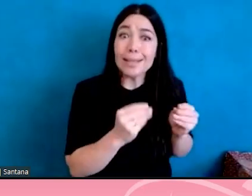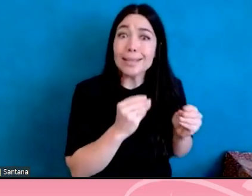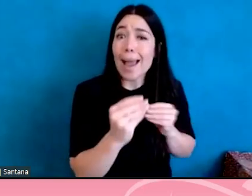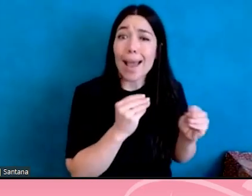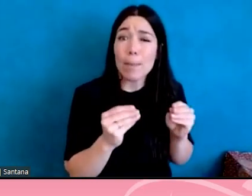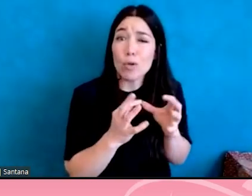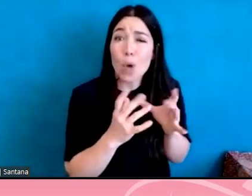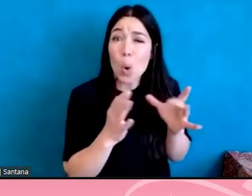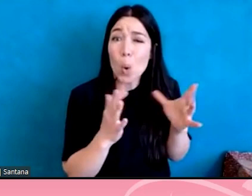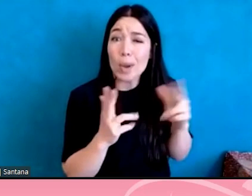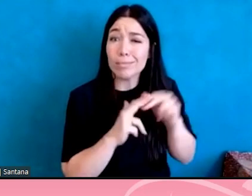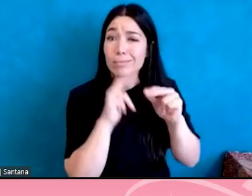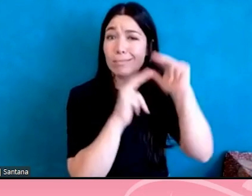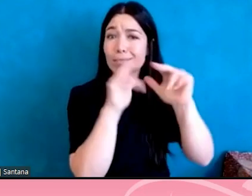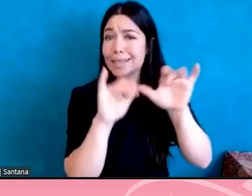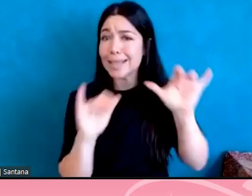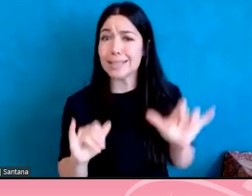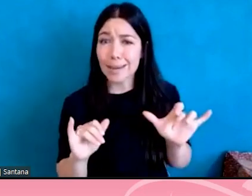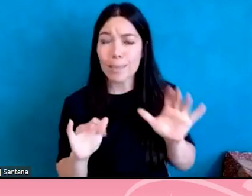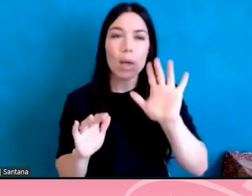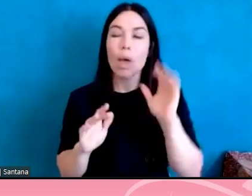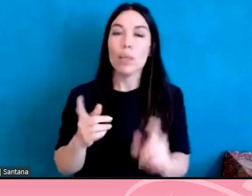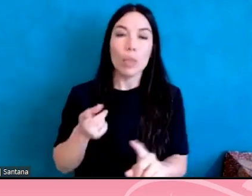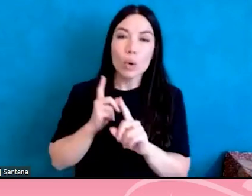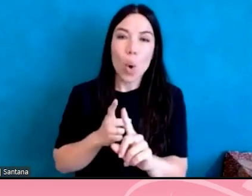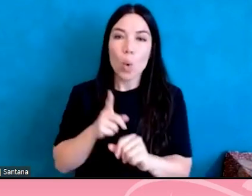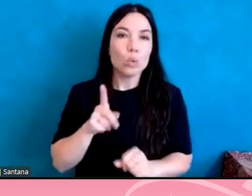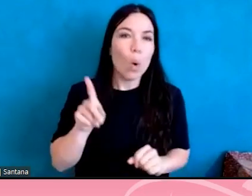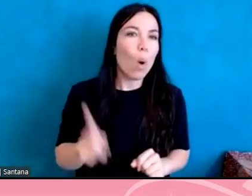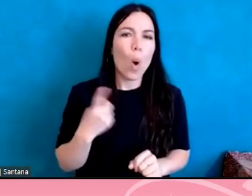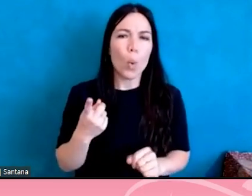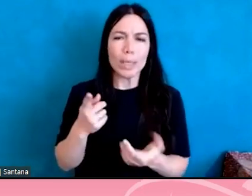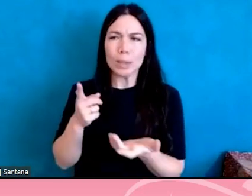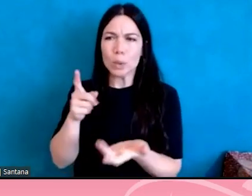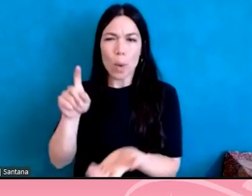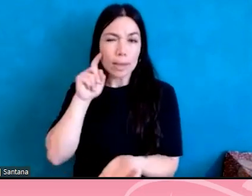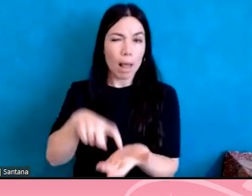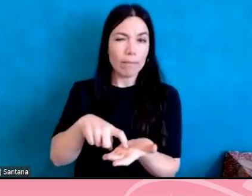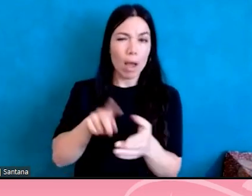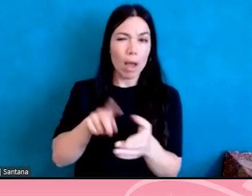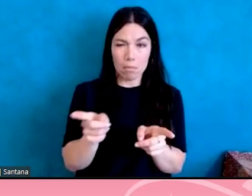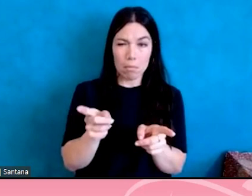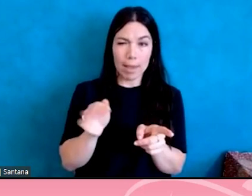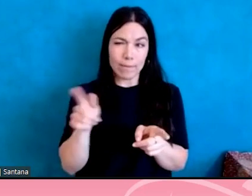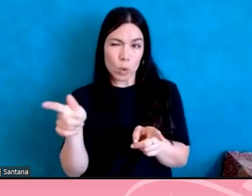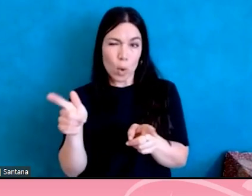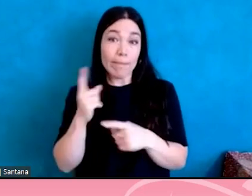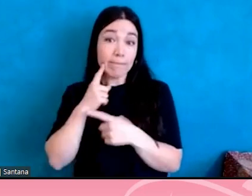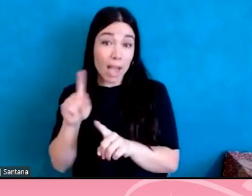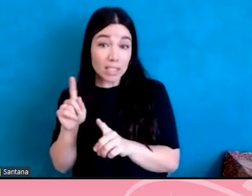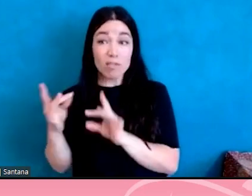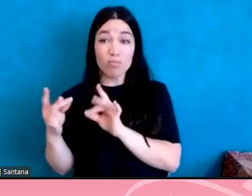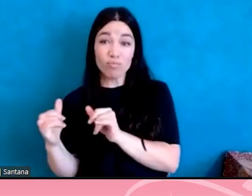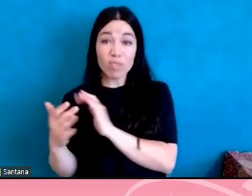The goal should always be to identify when people are effective and efficient communicators, and